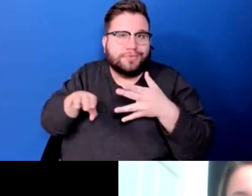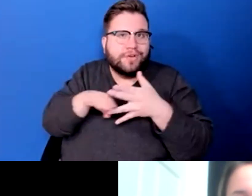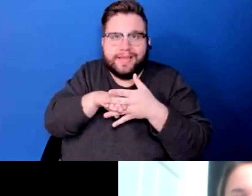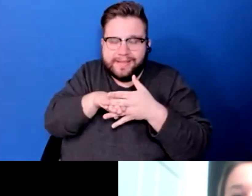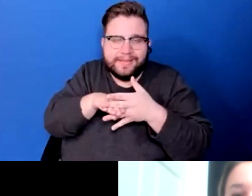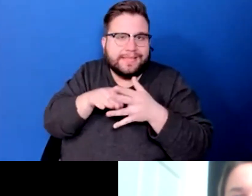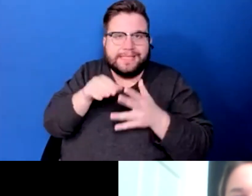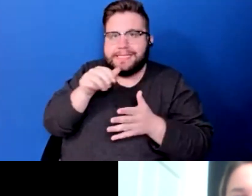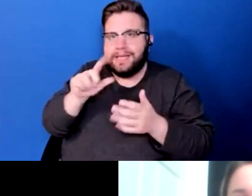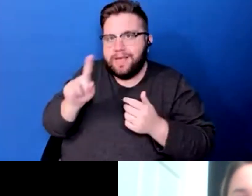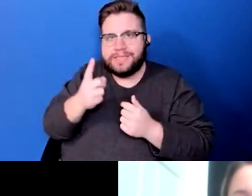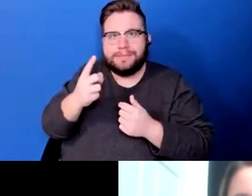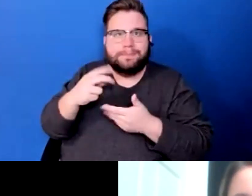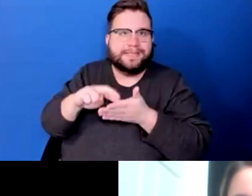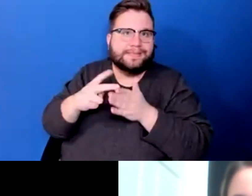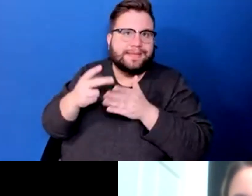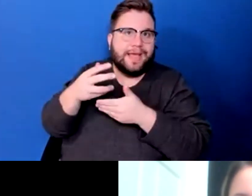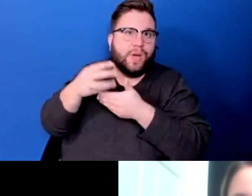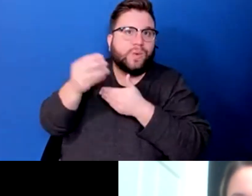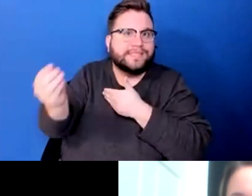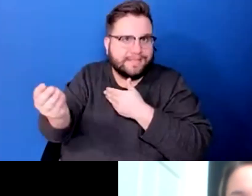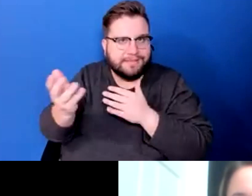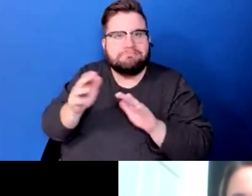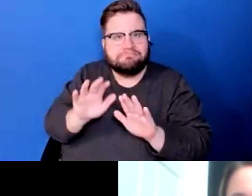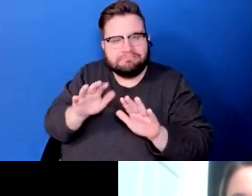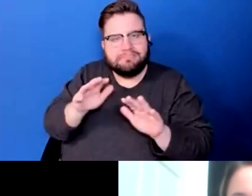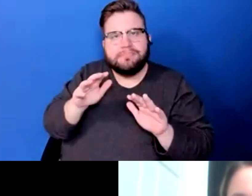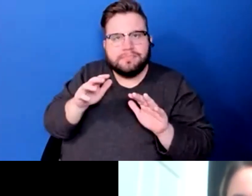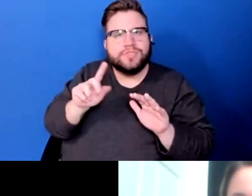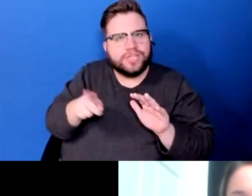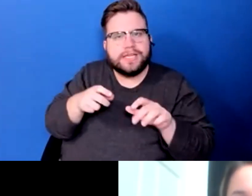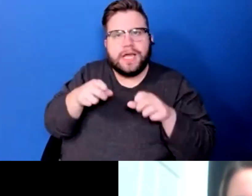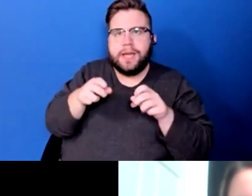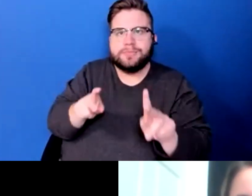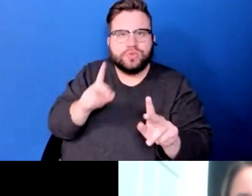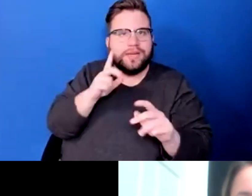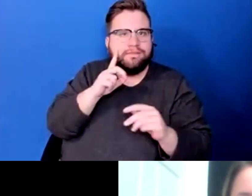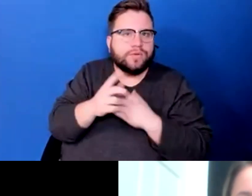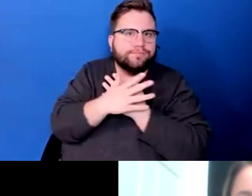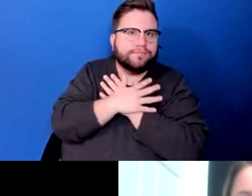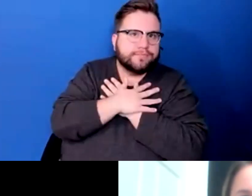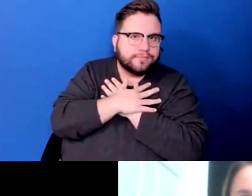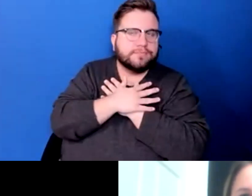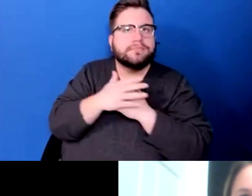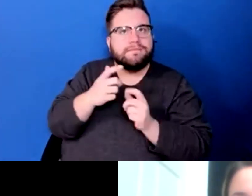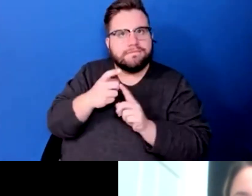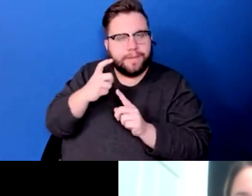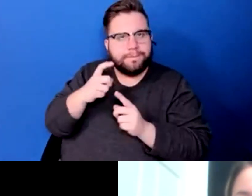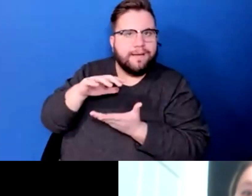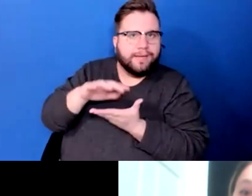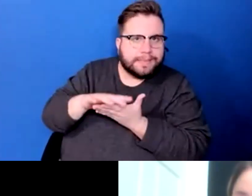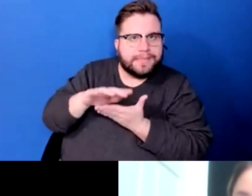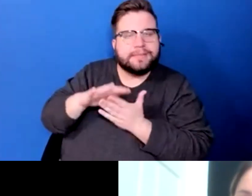It should be there to provide the opportunity to take a break from the academic and sensory